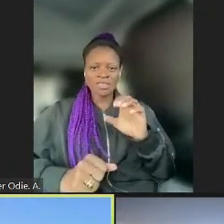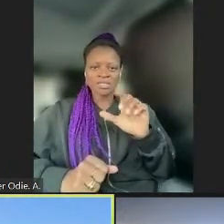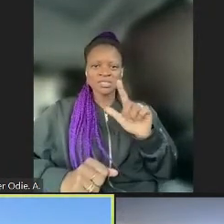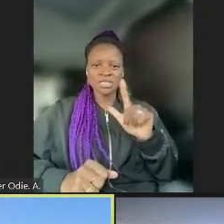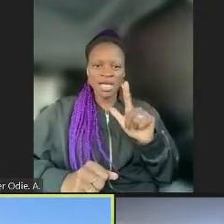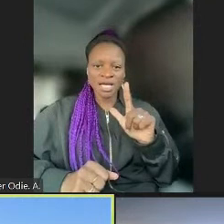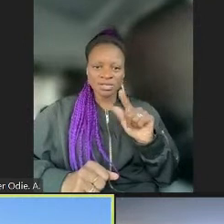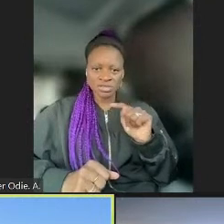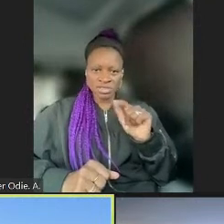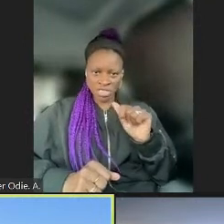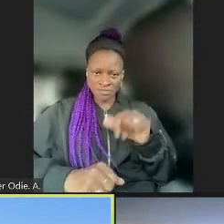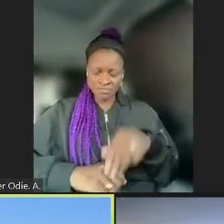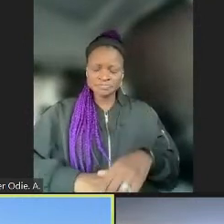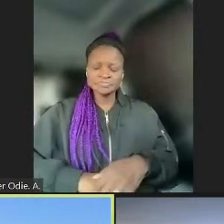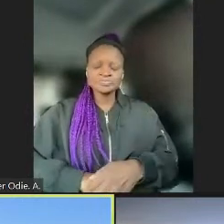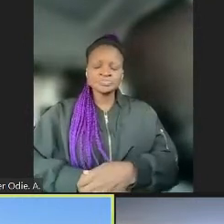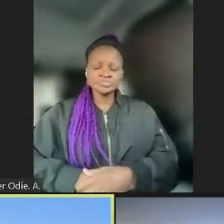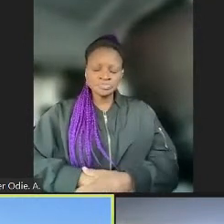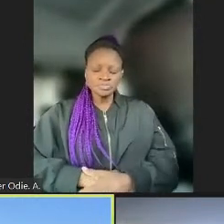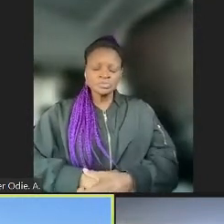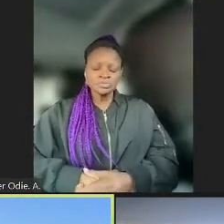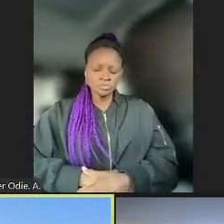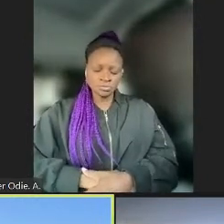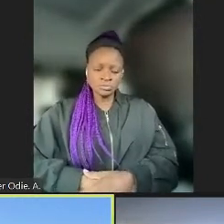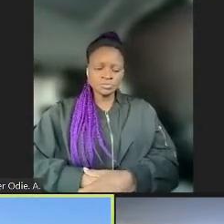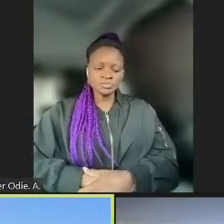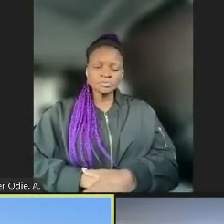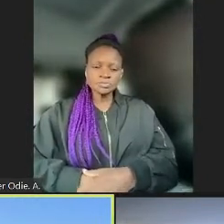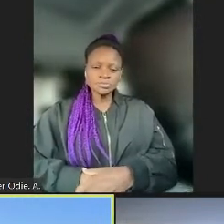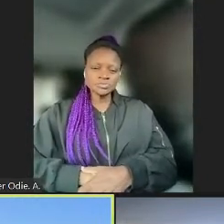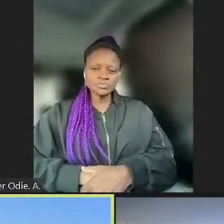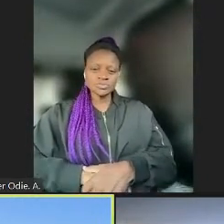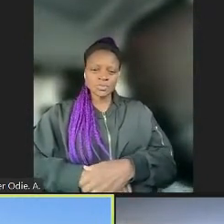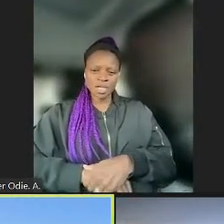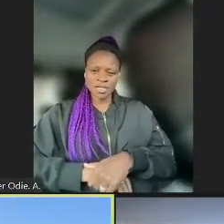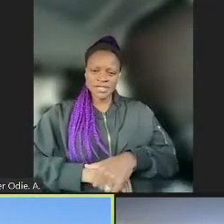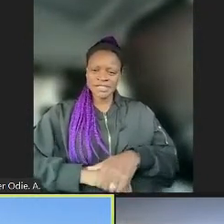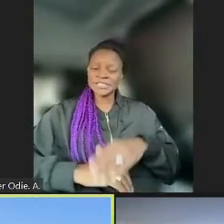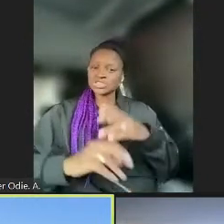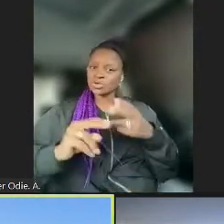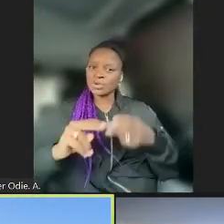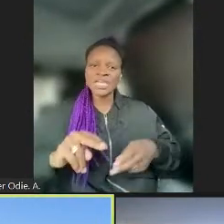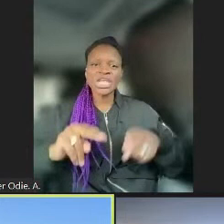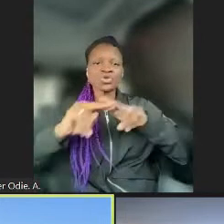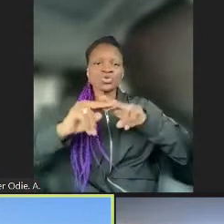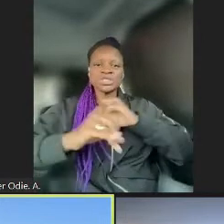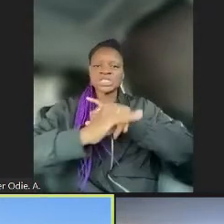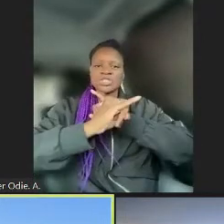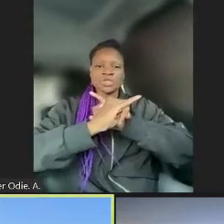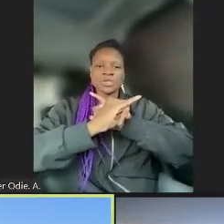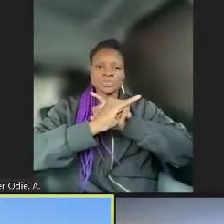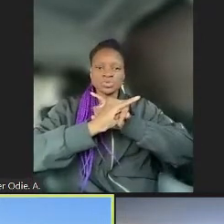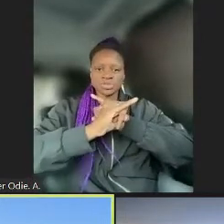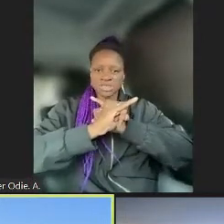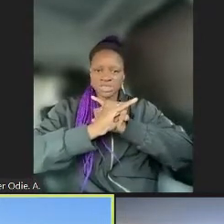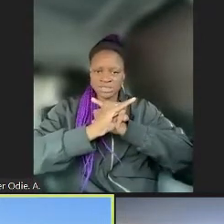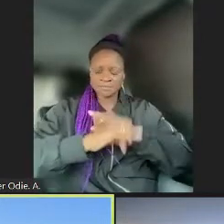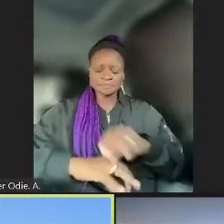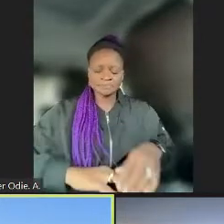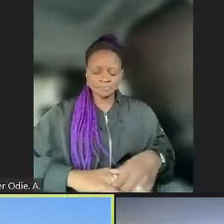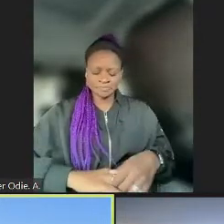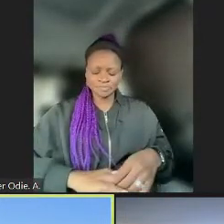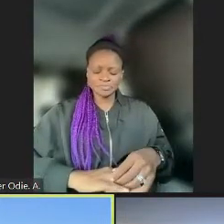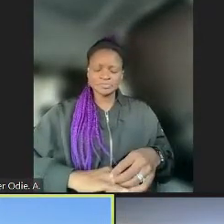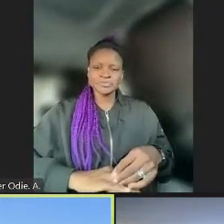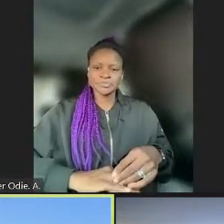for the spike protein, the increased effect of the immune system was able to overcome those mutations, and the